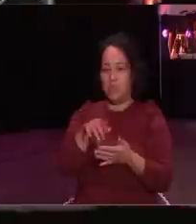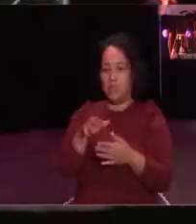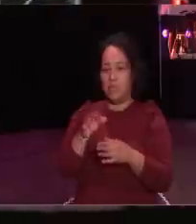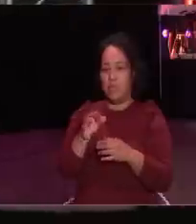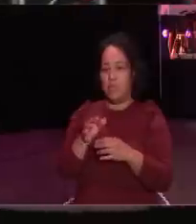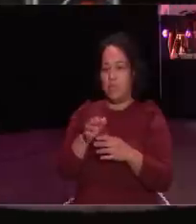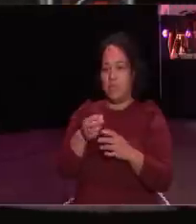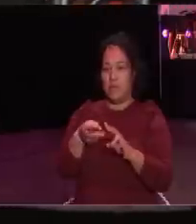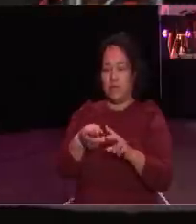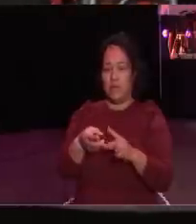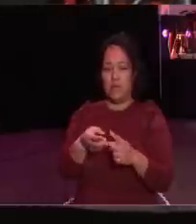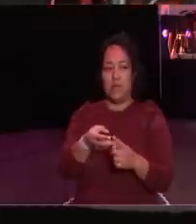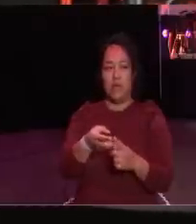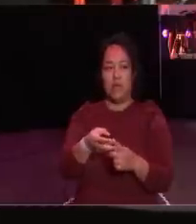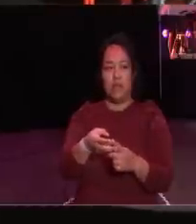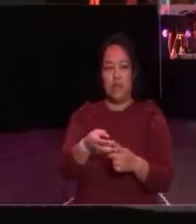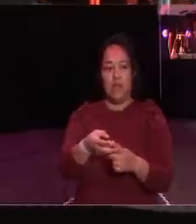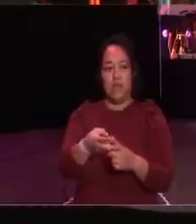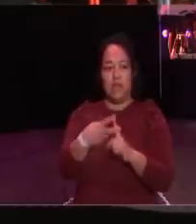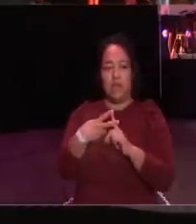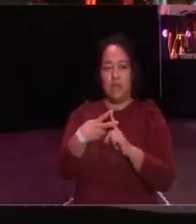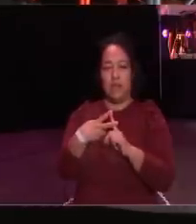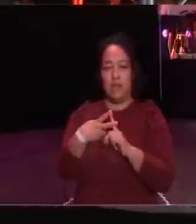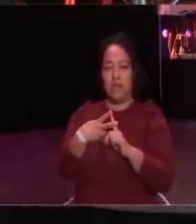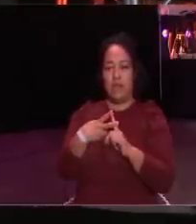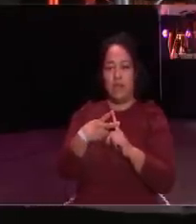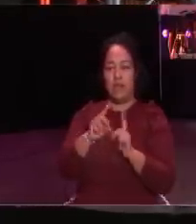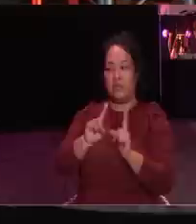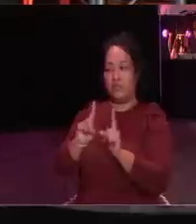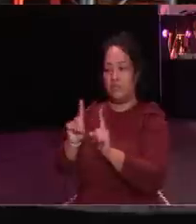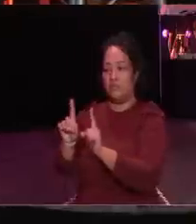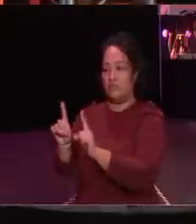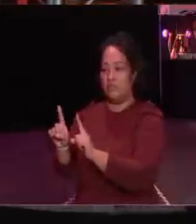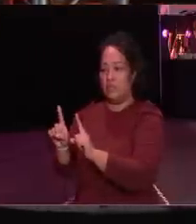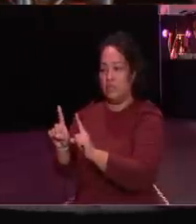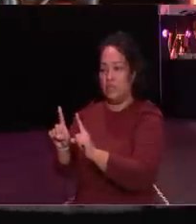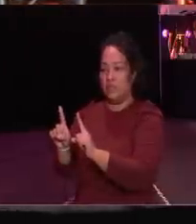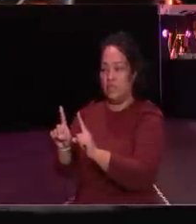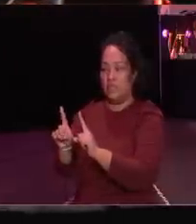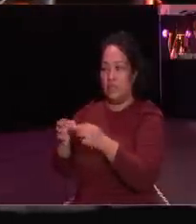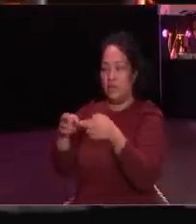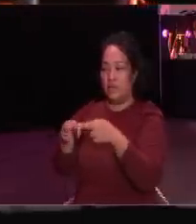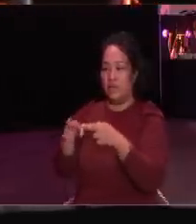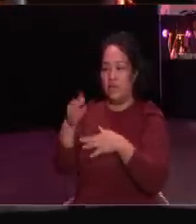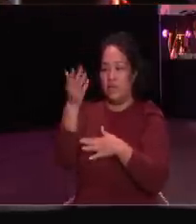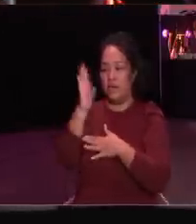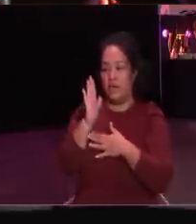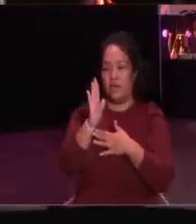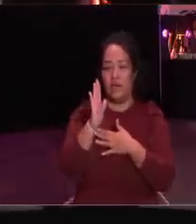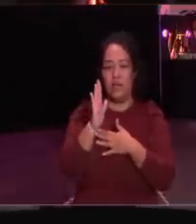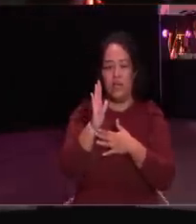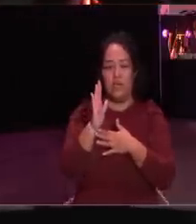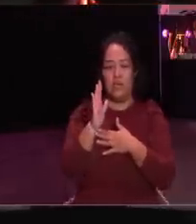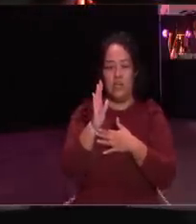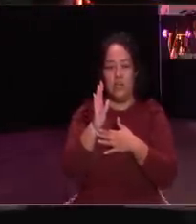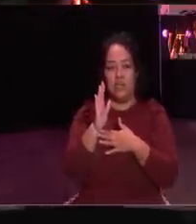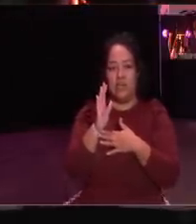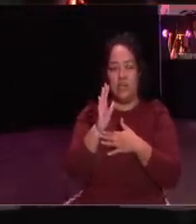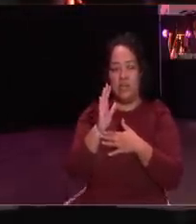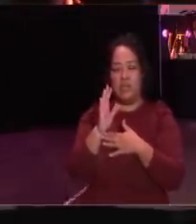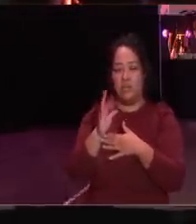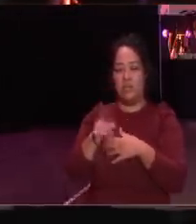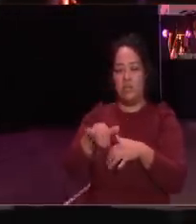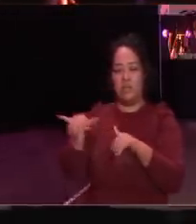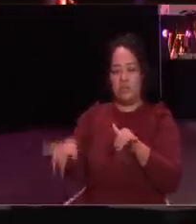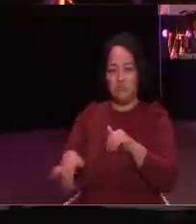me. Y ahí va el tonto con él. There the dummy goes. El que está en el río de Dios, but he who's in the river que metió of God, los pies dentro del agua, put their feet